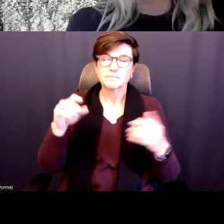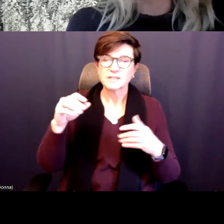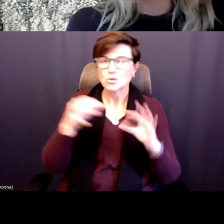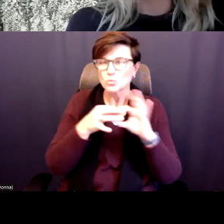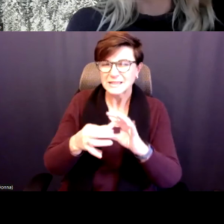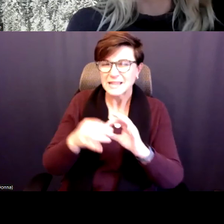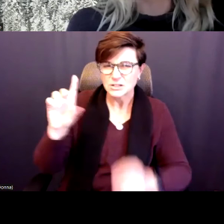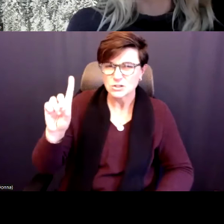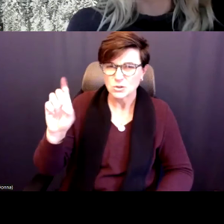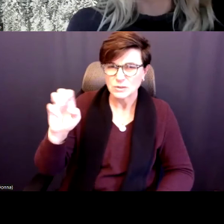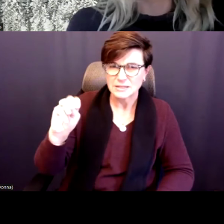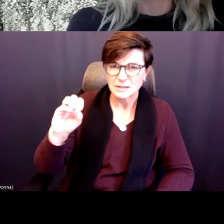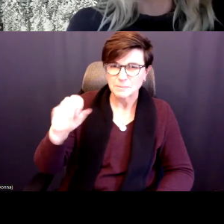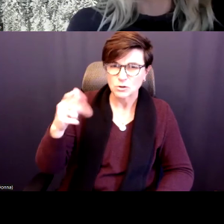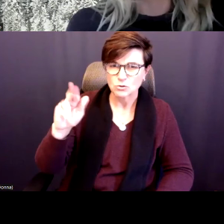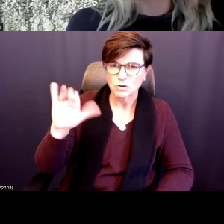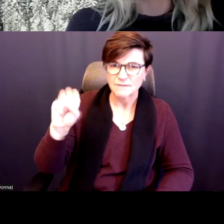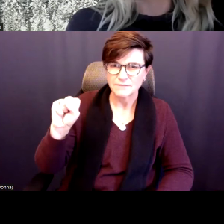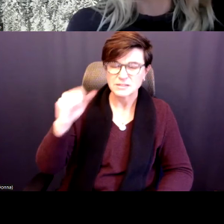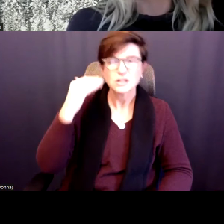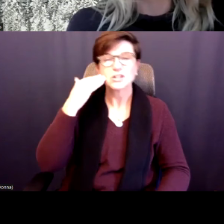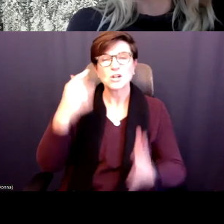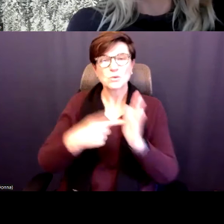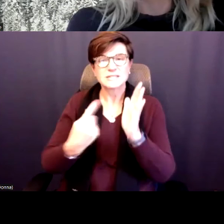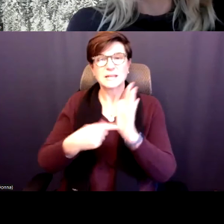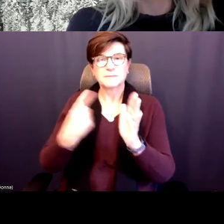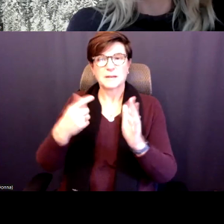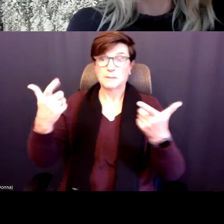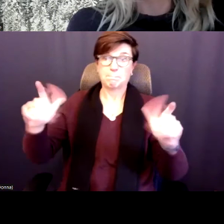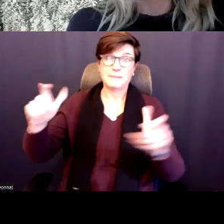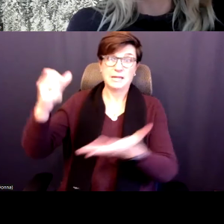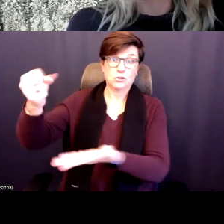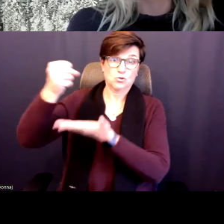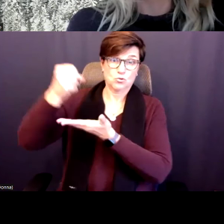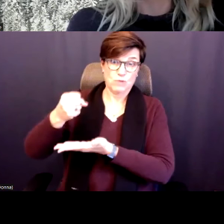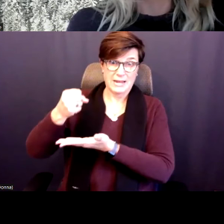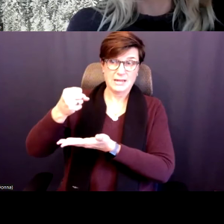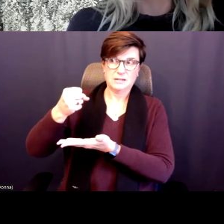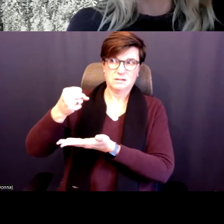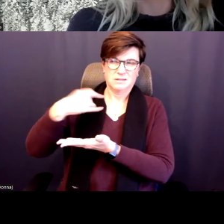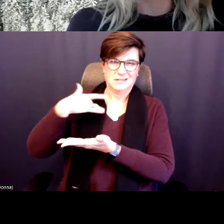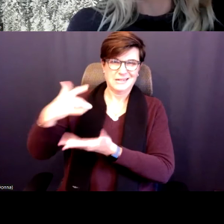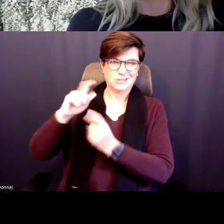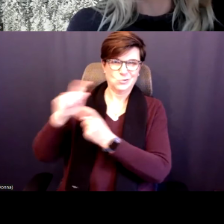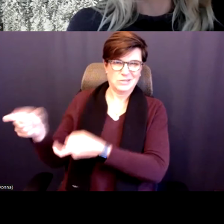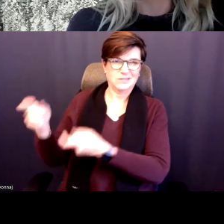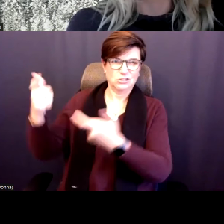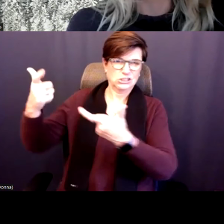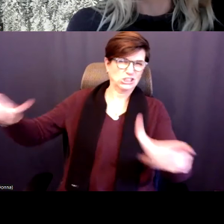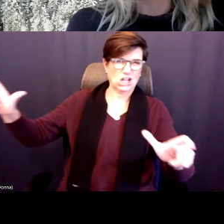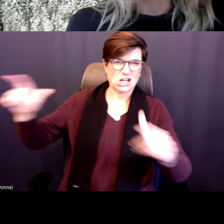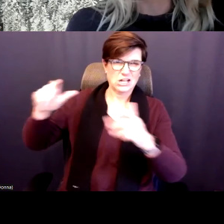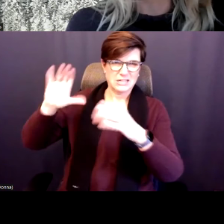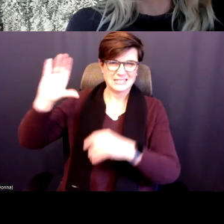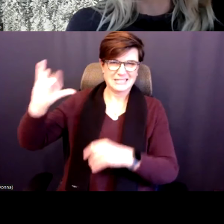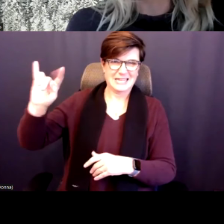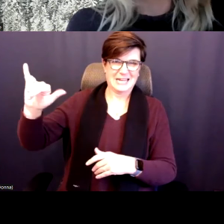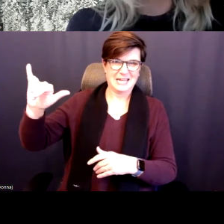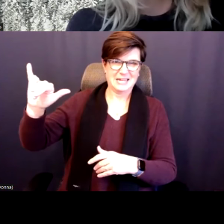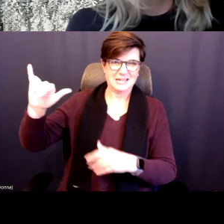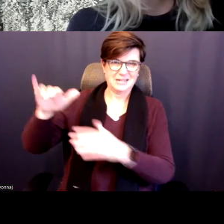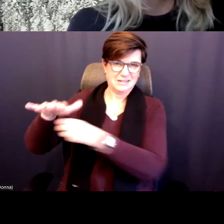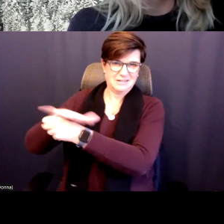larger grants come in and the favor goes towards larger metropolitan service areas because of the calculations